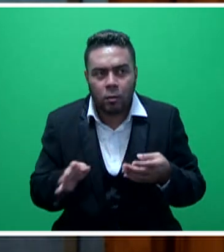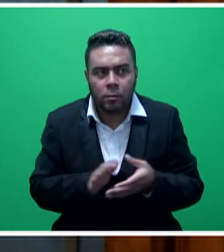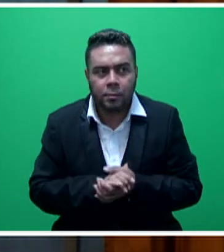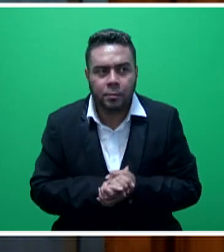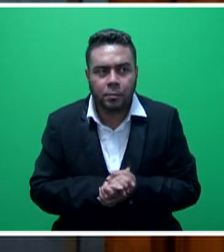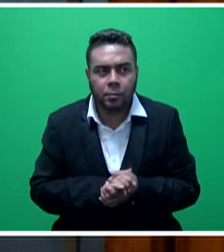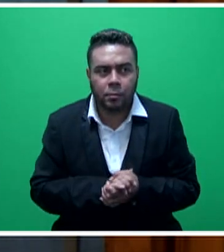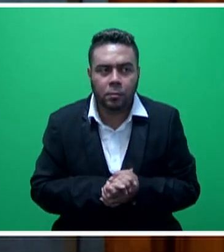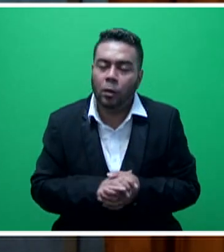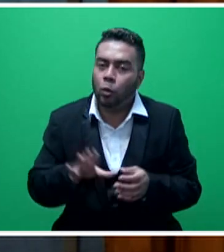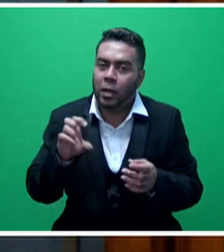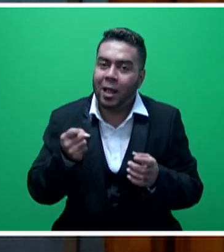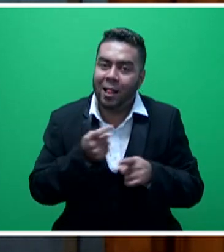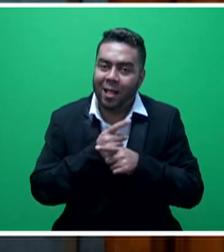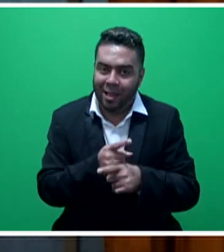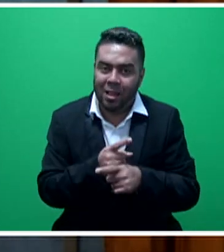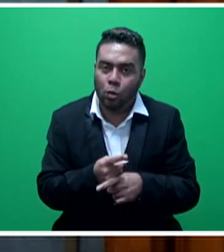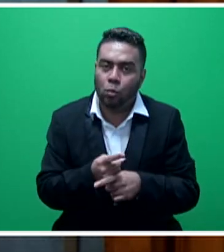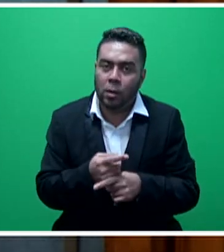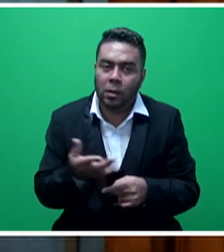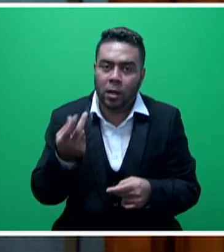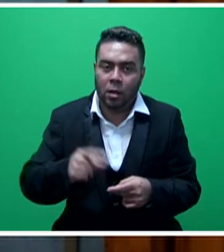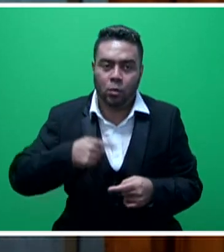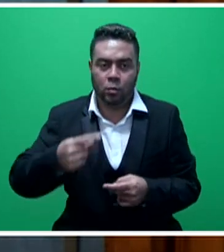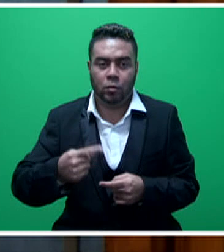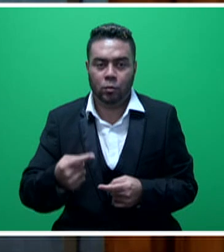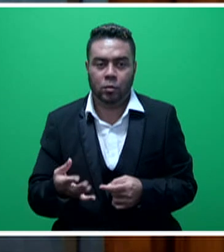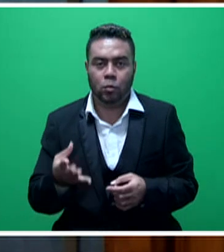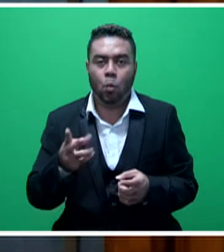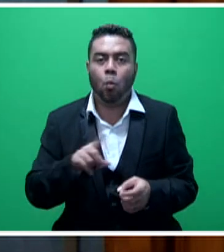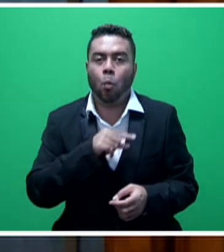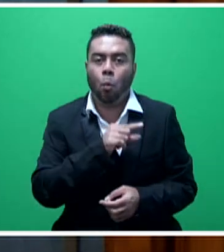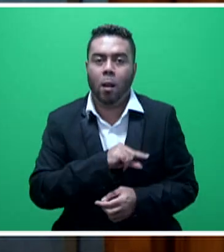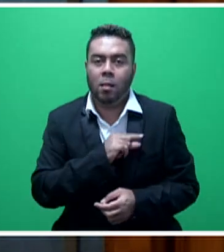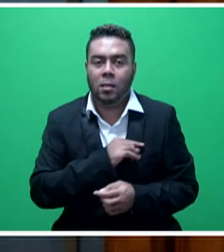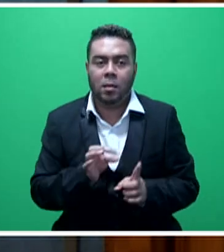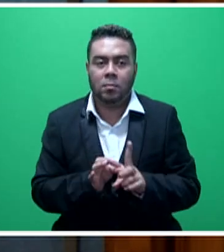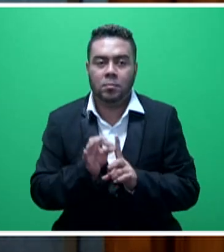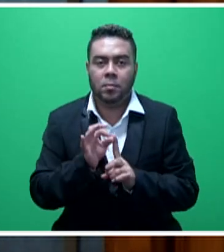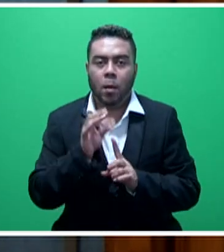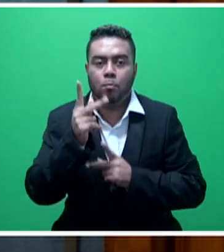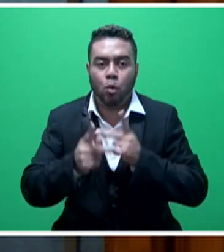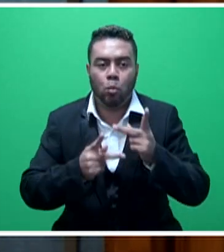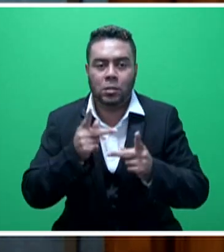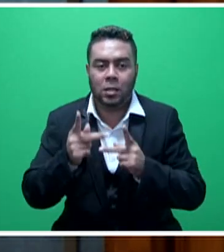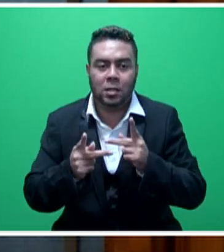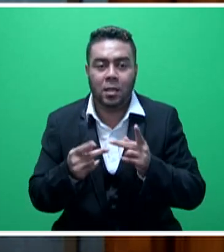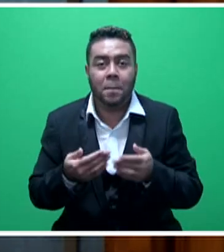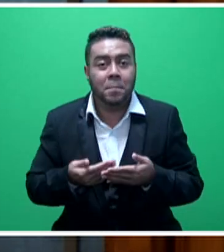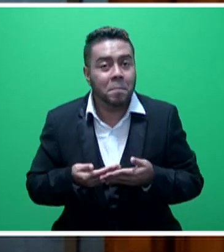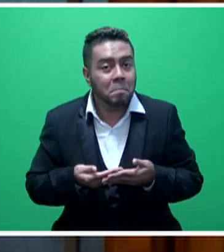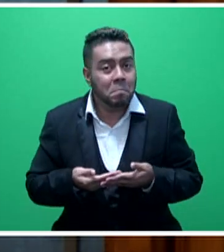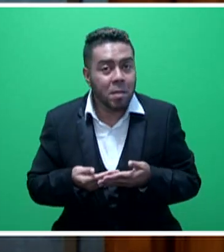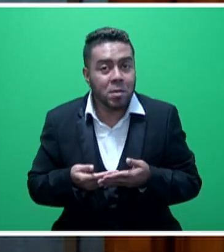to clinical guidelines to guide a continuous quality improvement process. The Baby Friendly Hospital